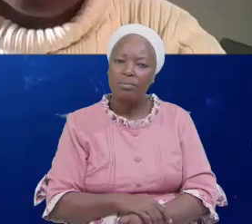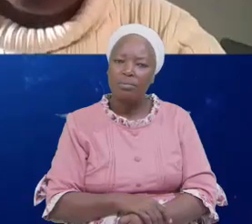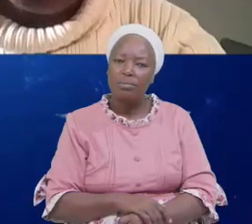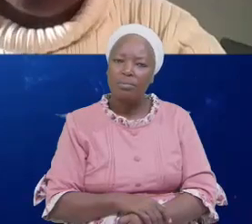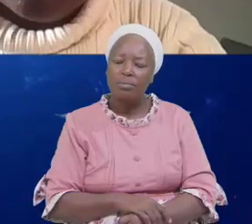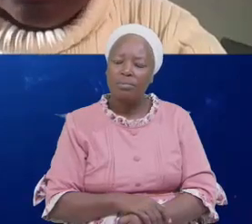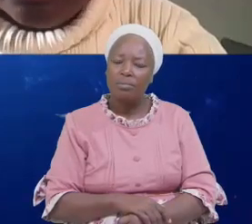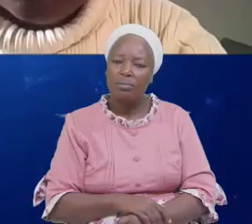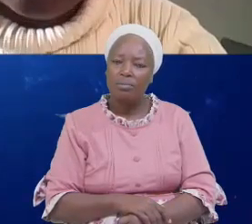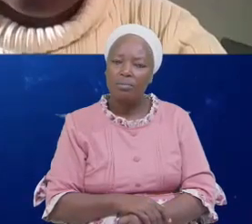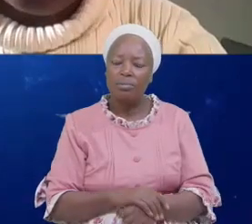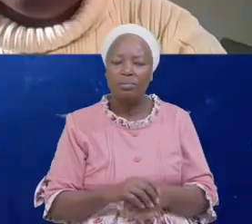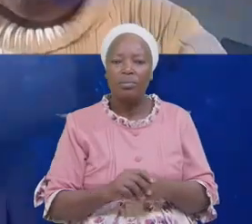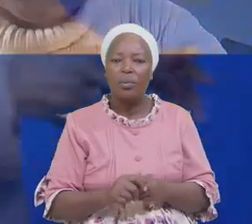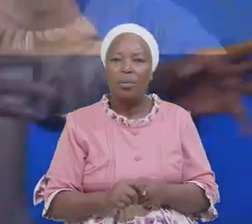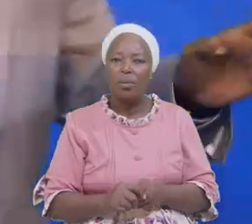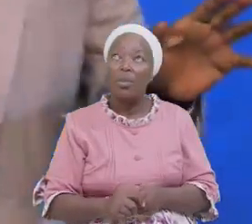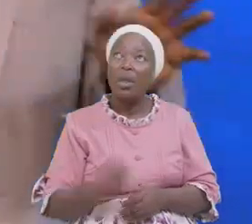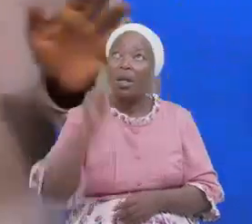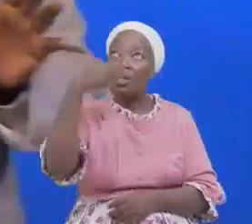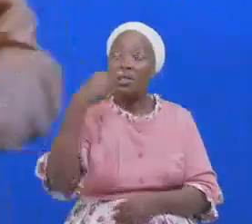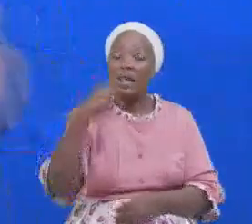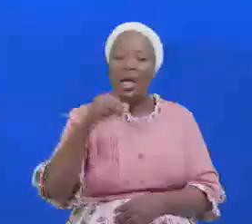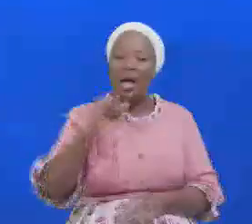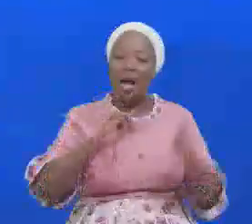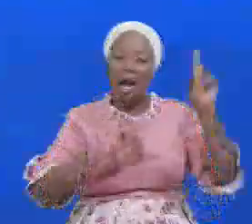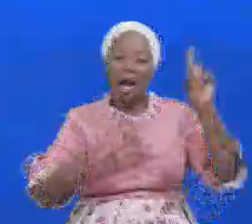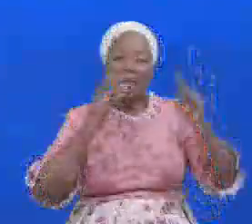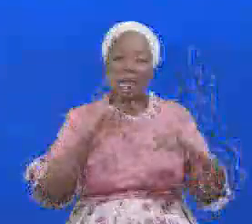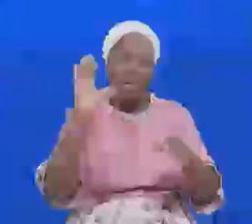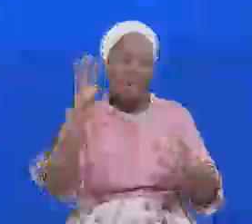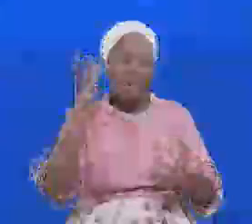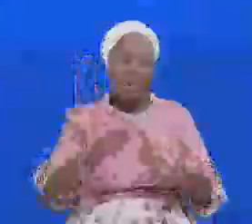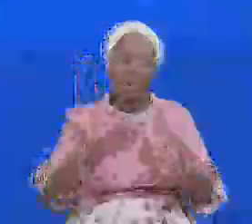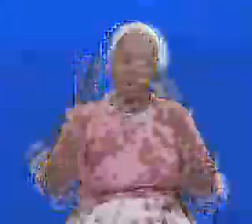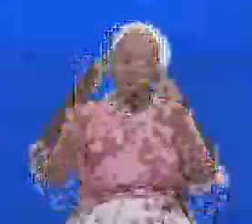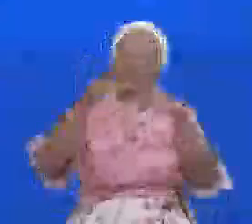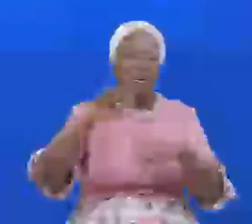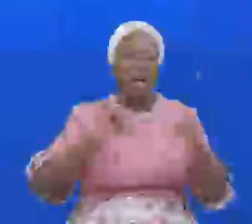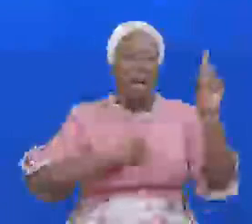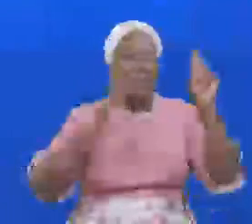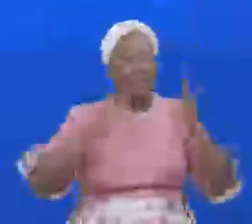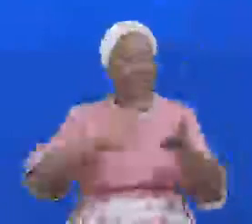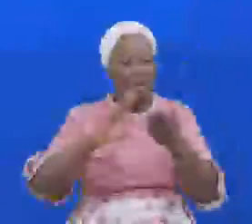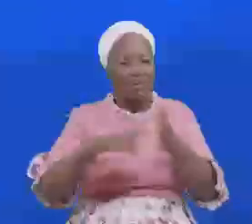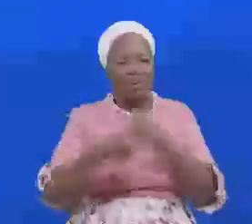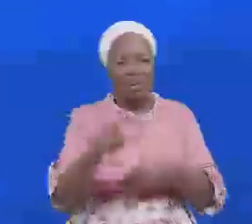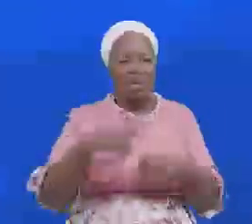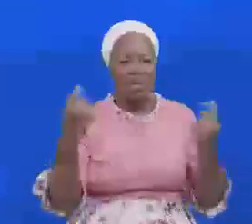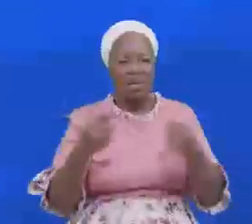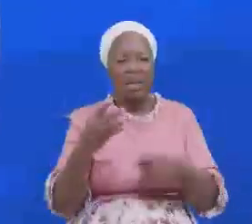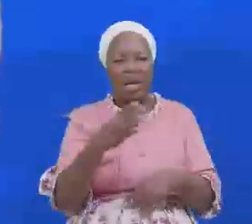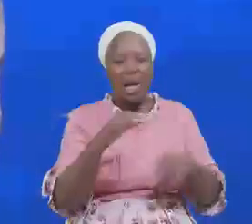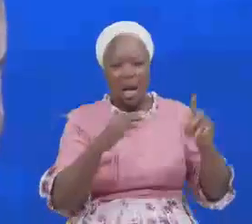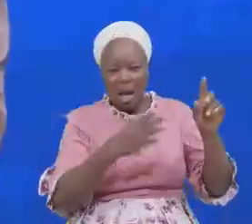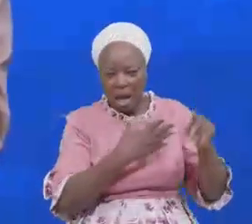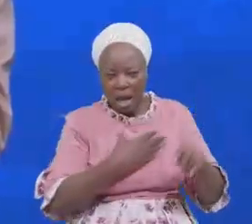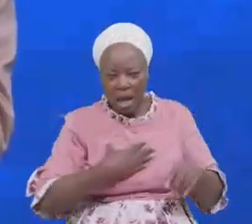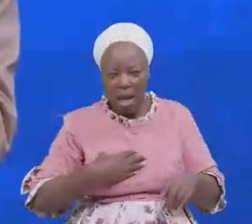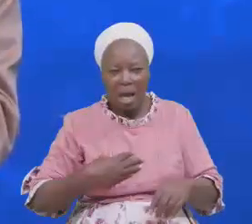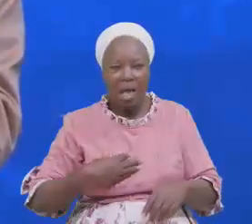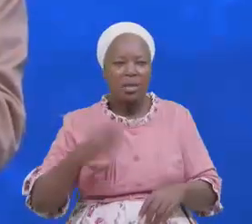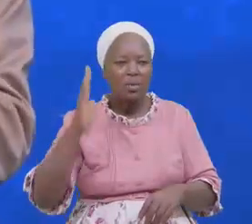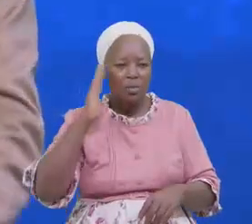He says, I will hear from heaven, I will forgive their sin, and I will heal their